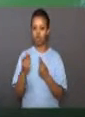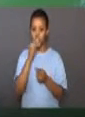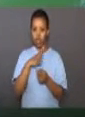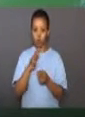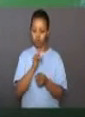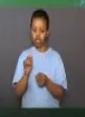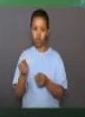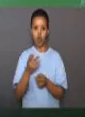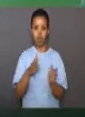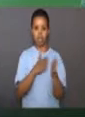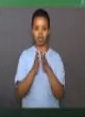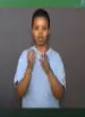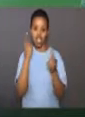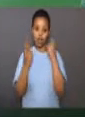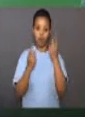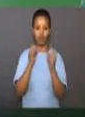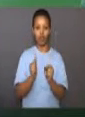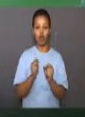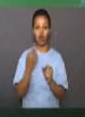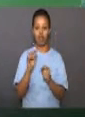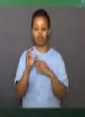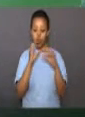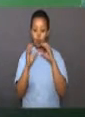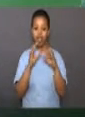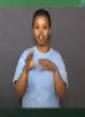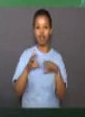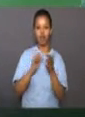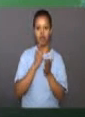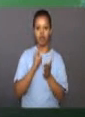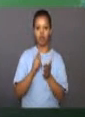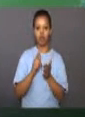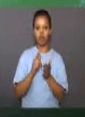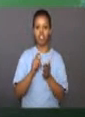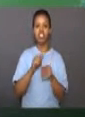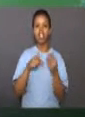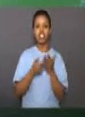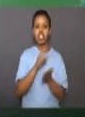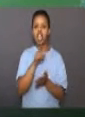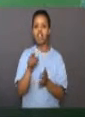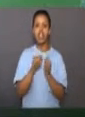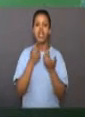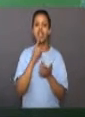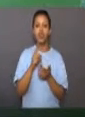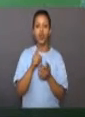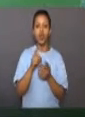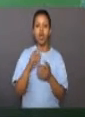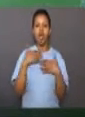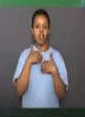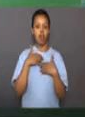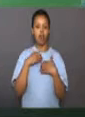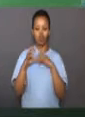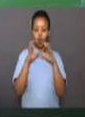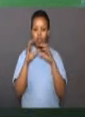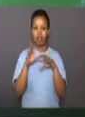can, what are some ways you think they might communicate? Share your ideas with